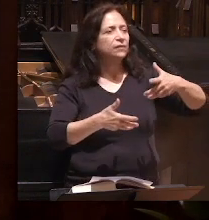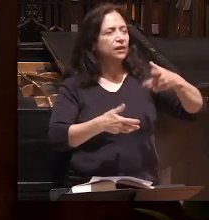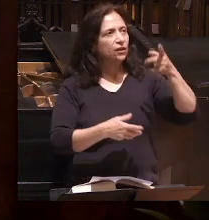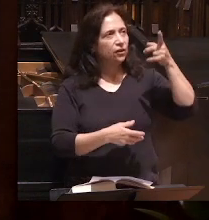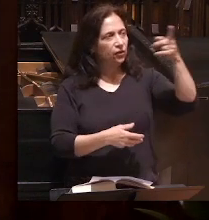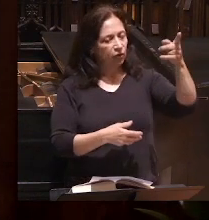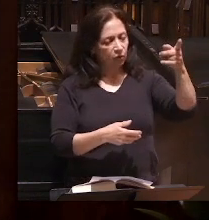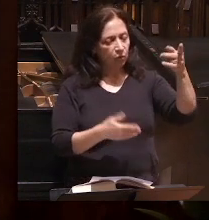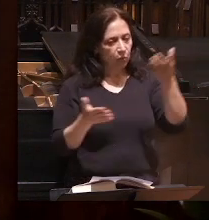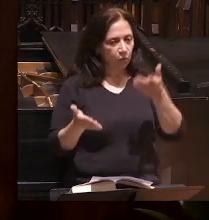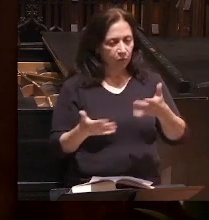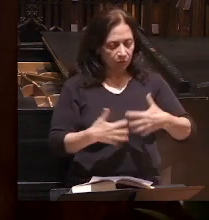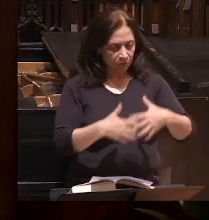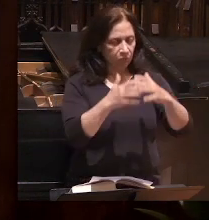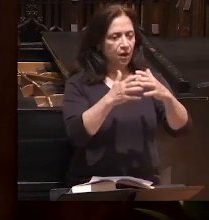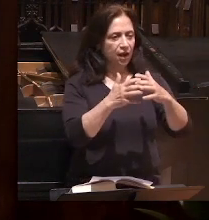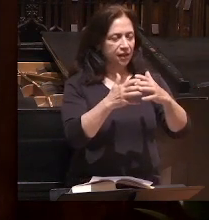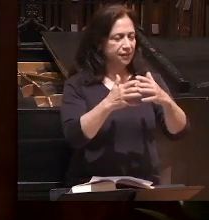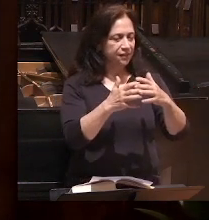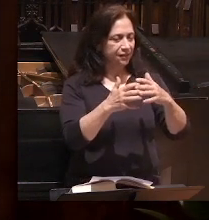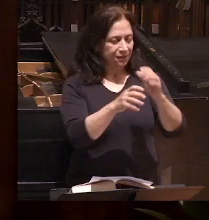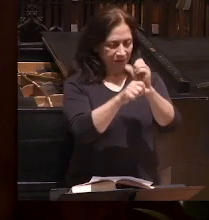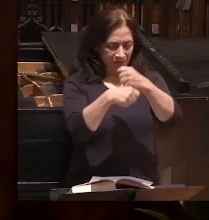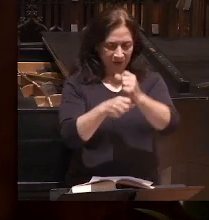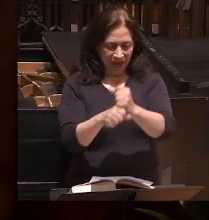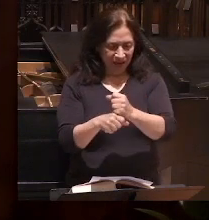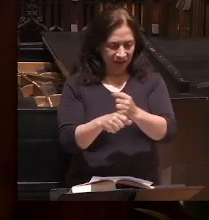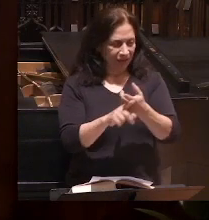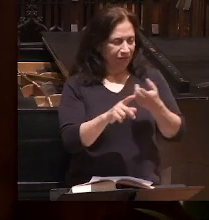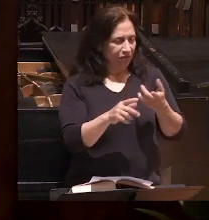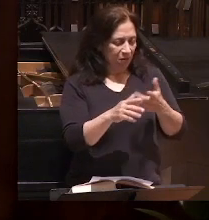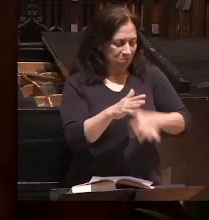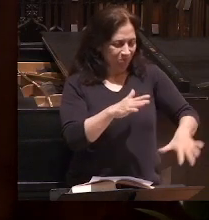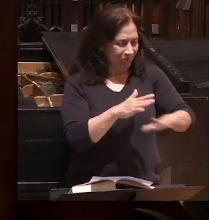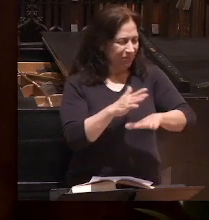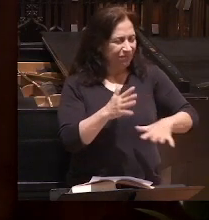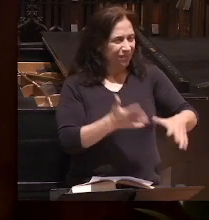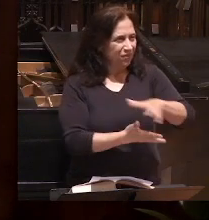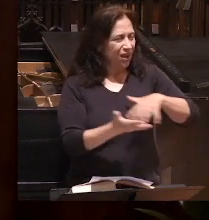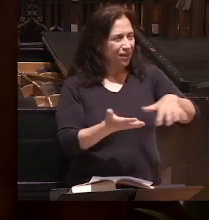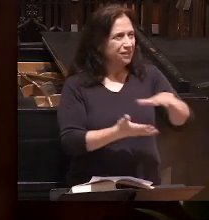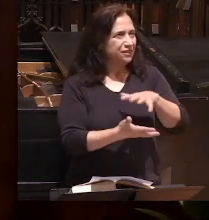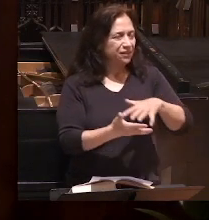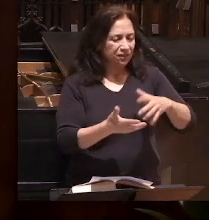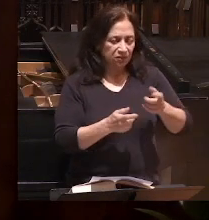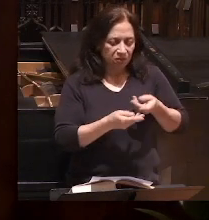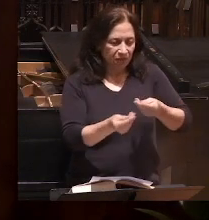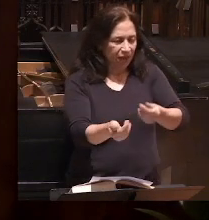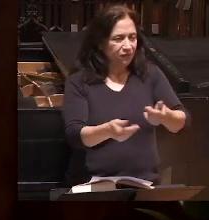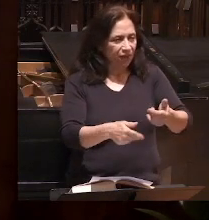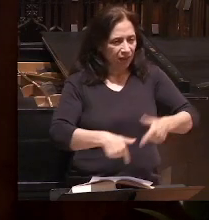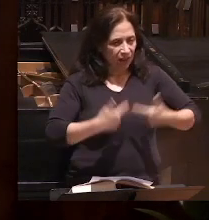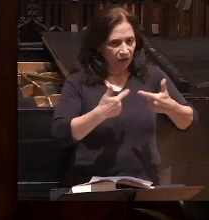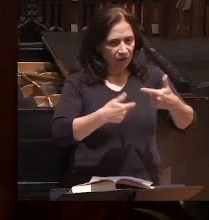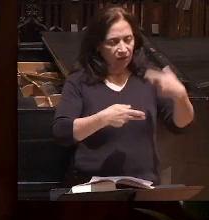You raised creation out of chaos, gracious God, giving life and